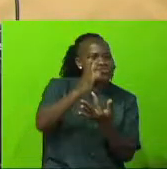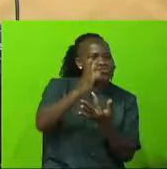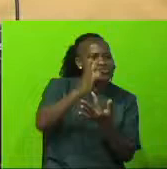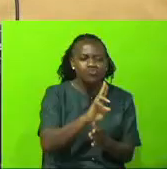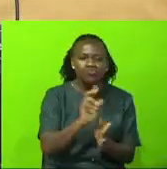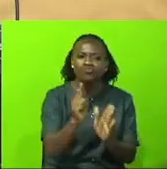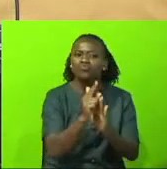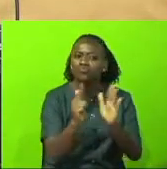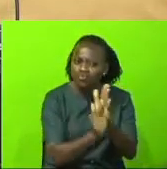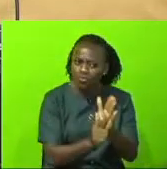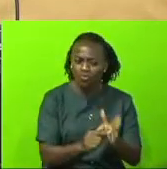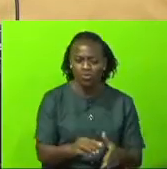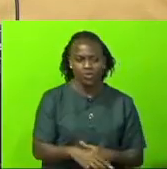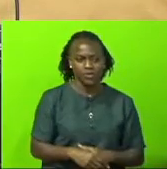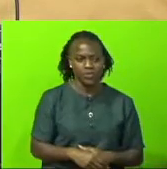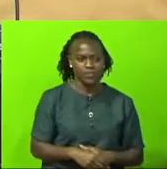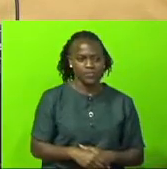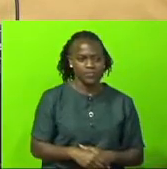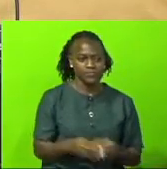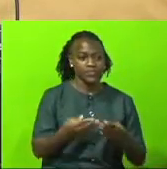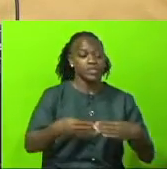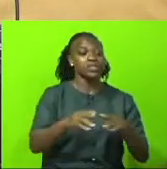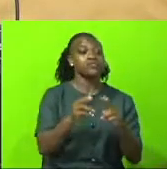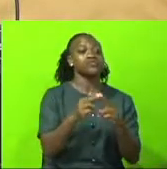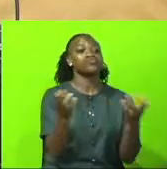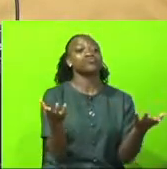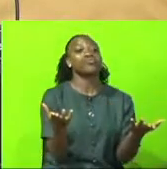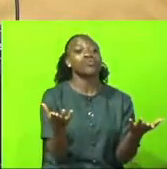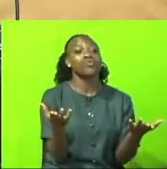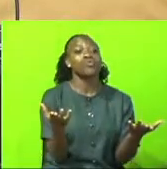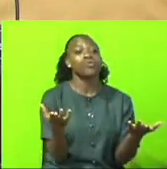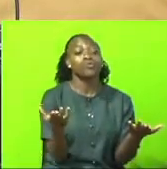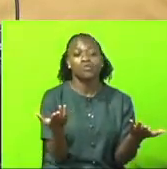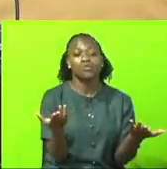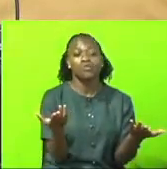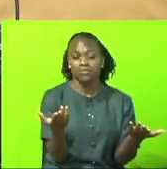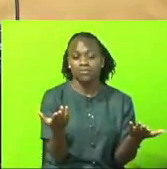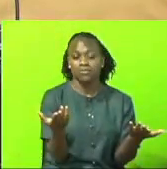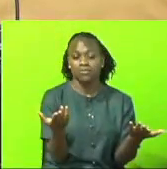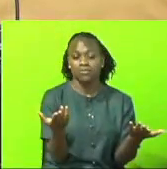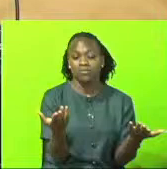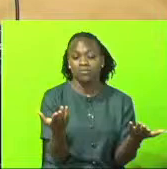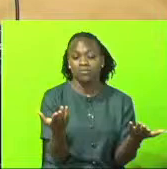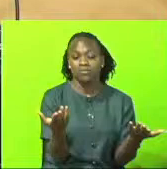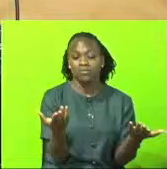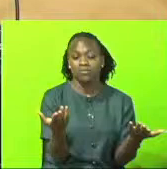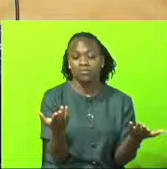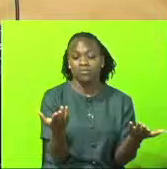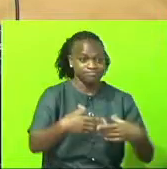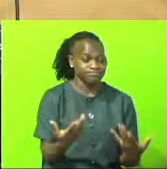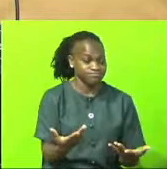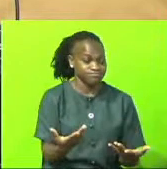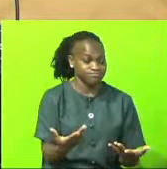rule. Even so, the petition will be caught by the court process. Mr. Speaker, it cannot